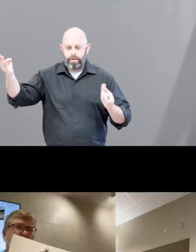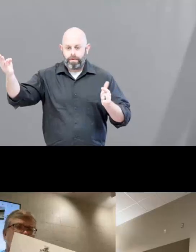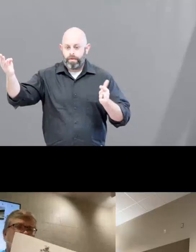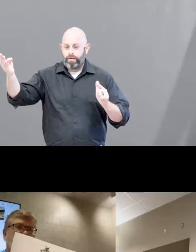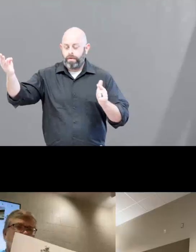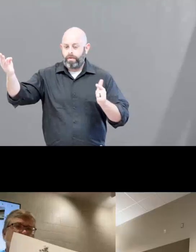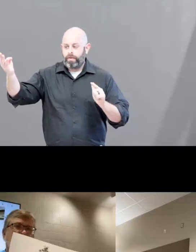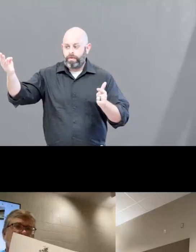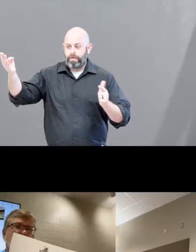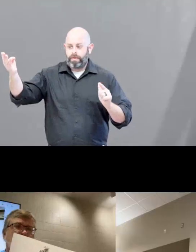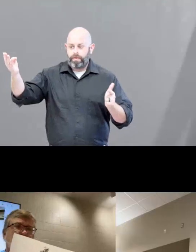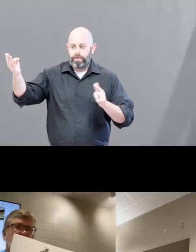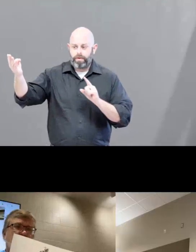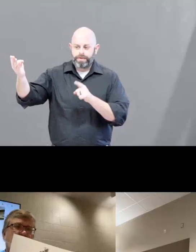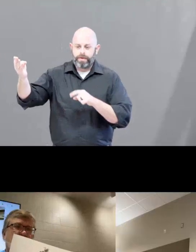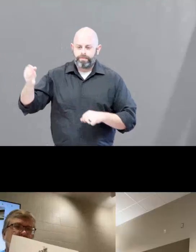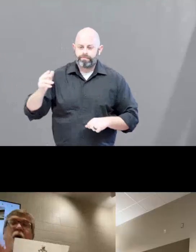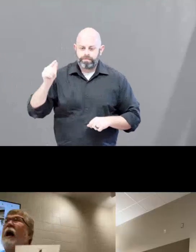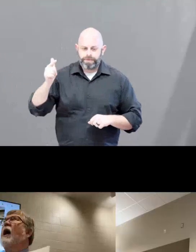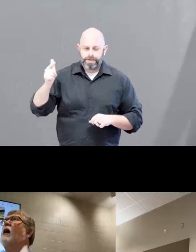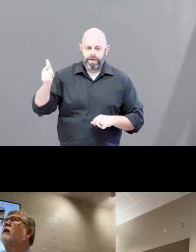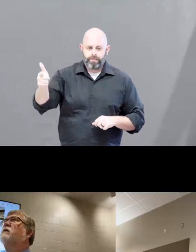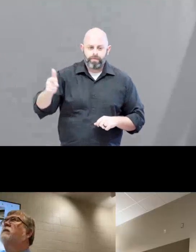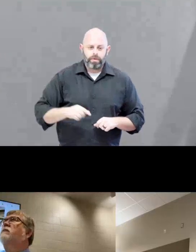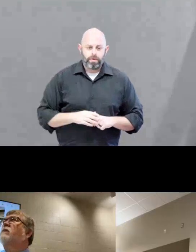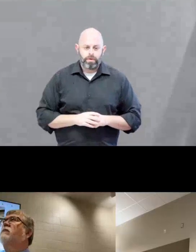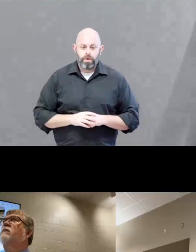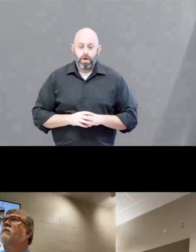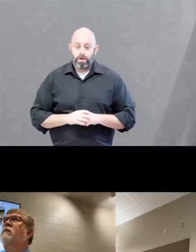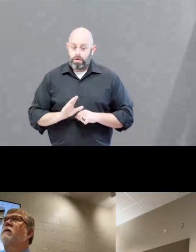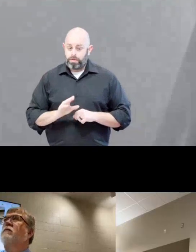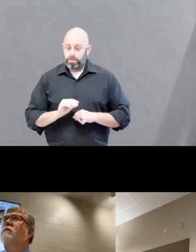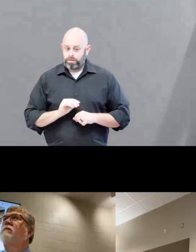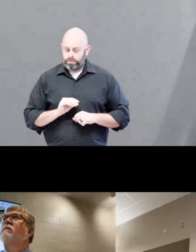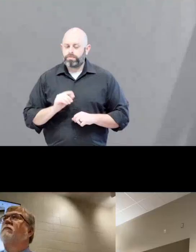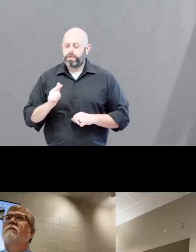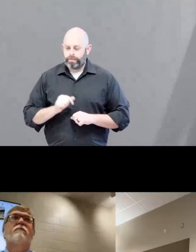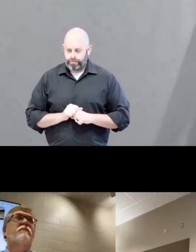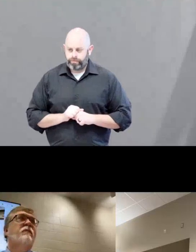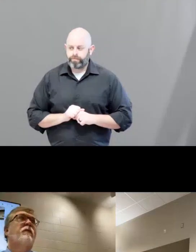have a second. Second. Okay, second, Dave Delton.